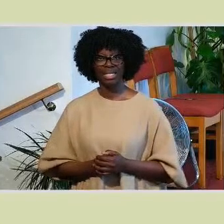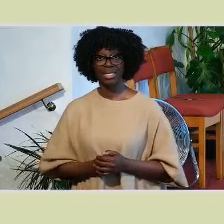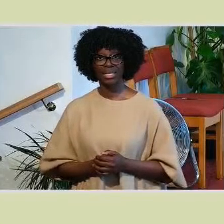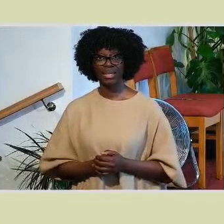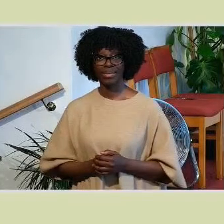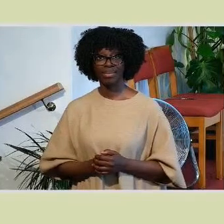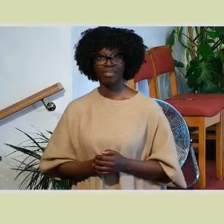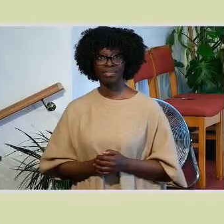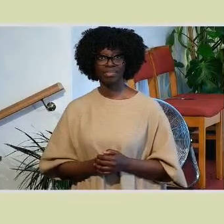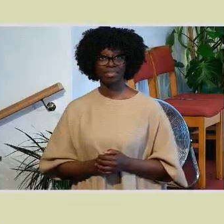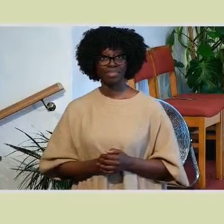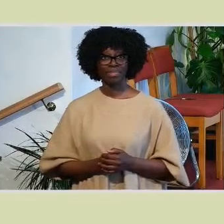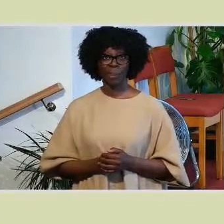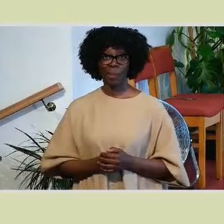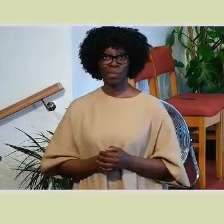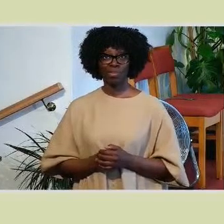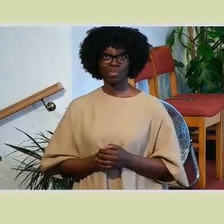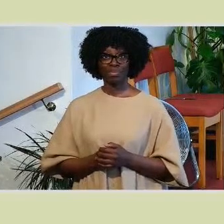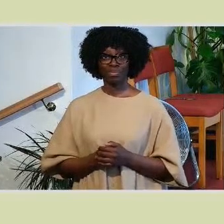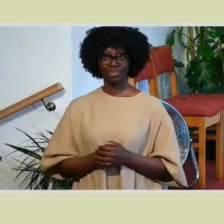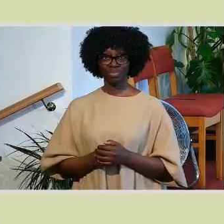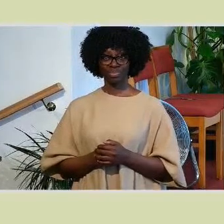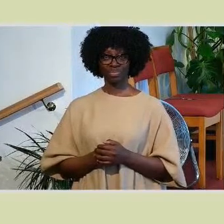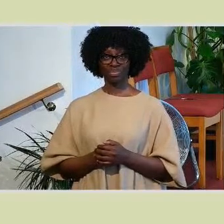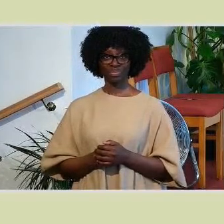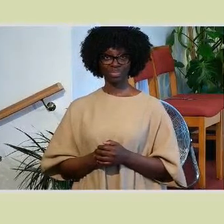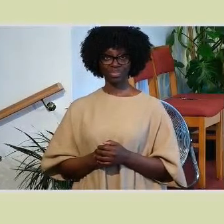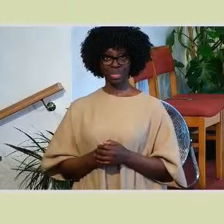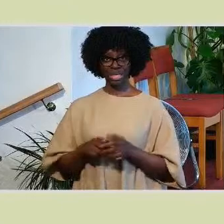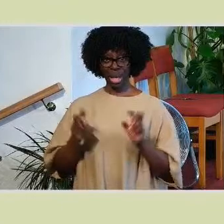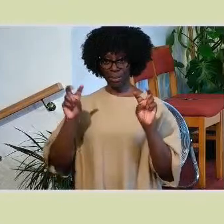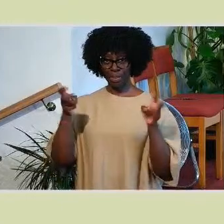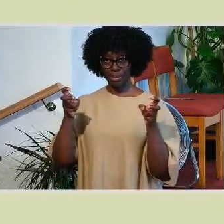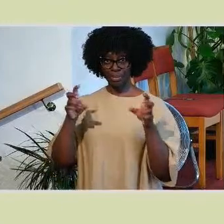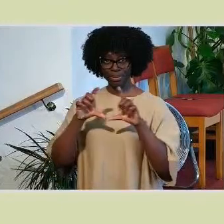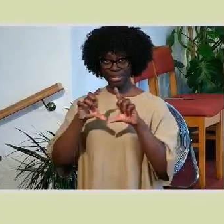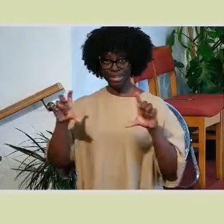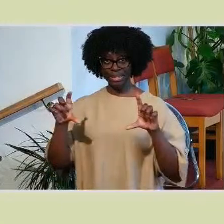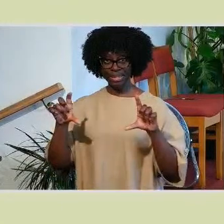So this is a statement, which was